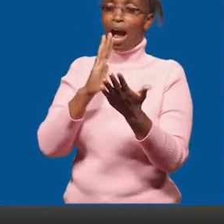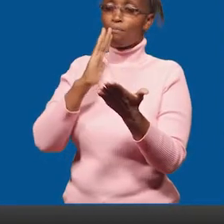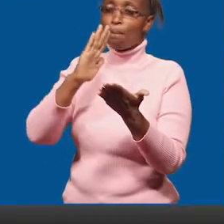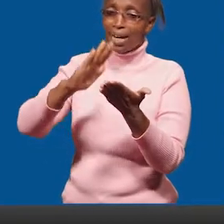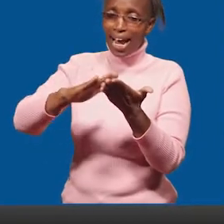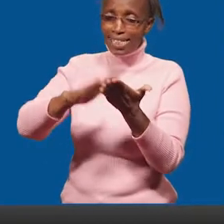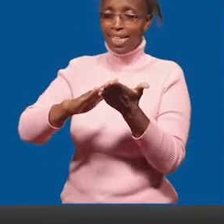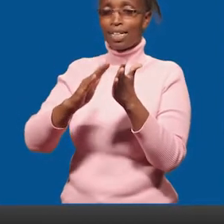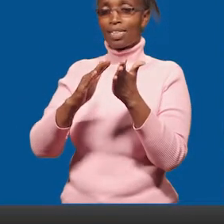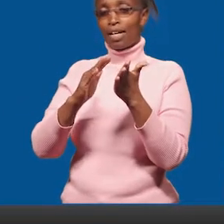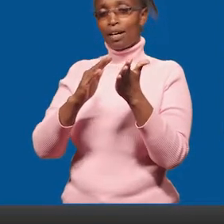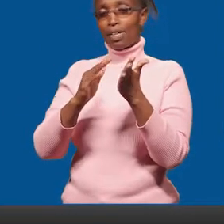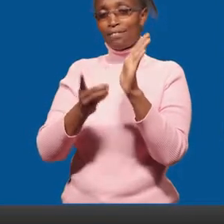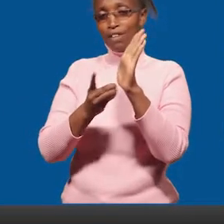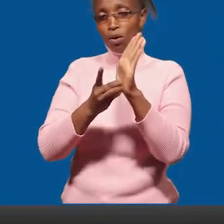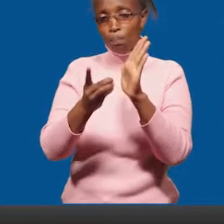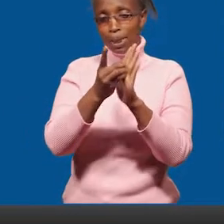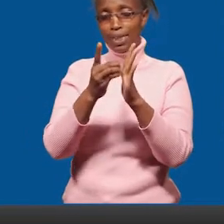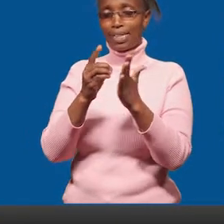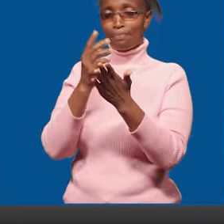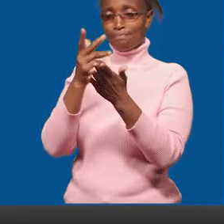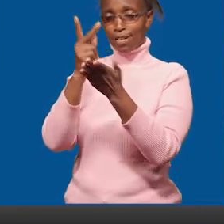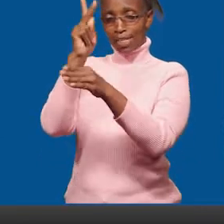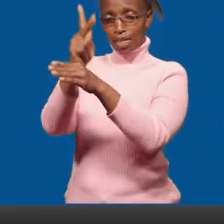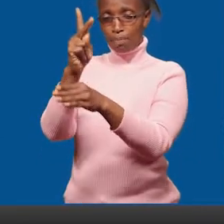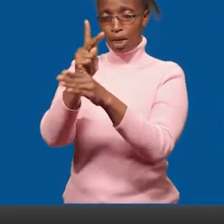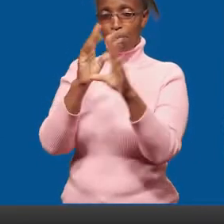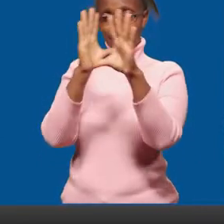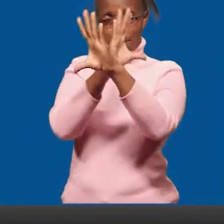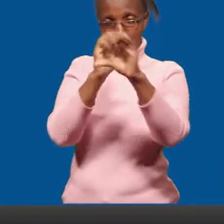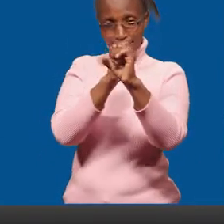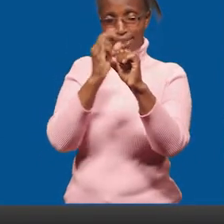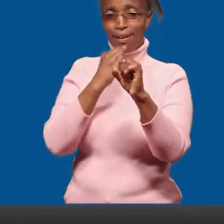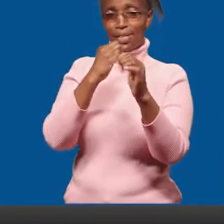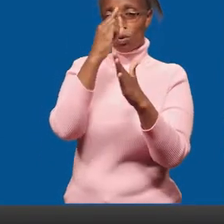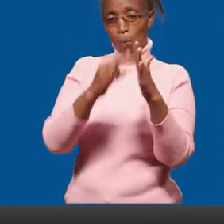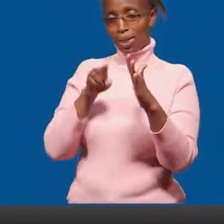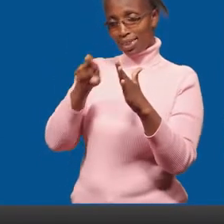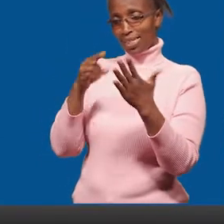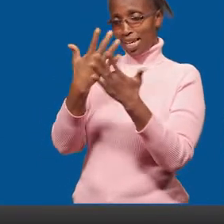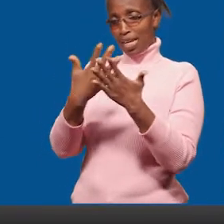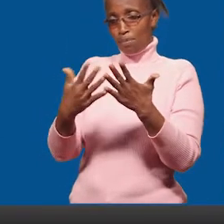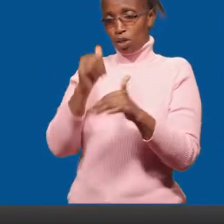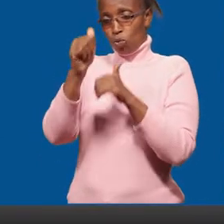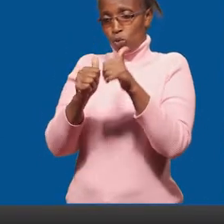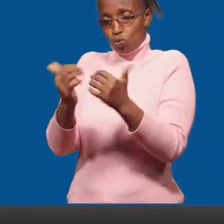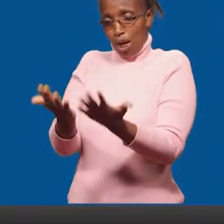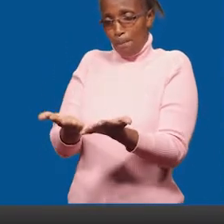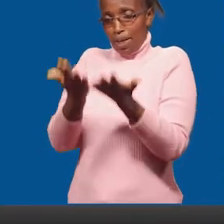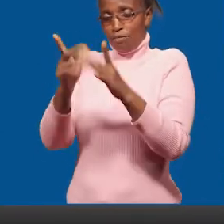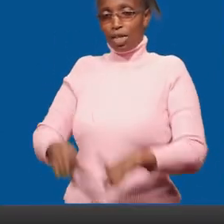ambayo Rais William Ruto ameweka kuhakikisha kuwa uchumi wa taifa unaimarika, mikakati ambayo anasema itaweza kuwainua wengi katika